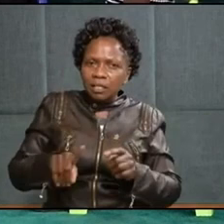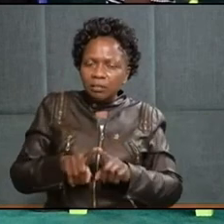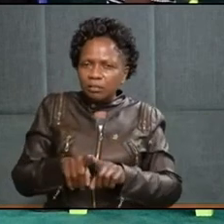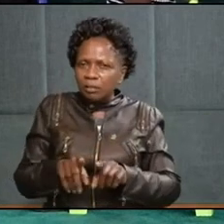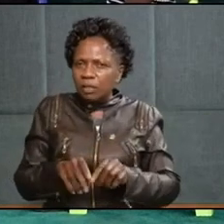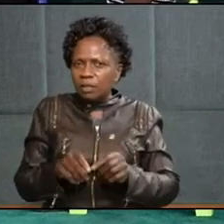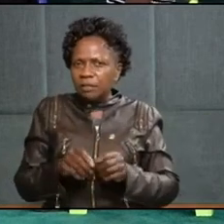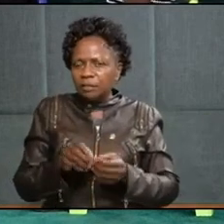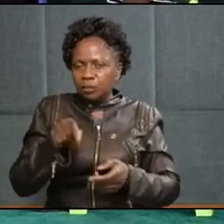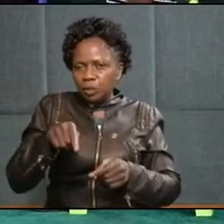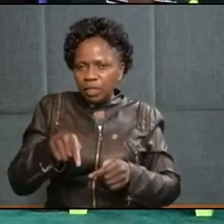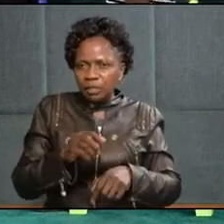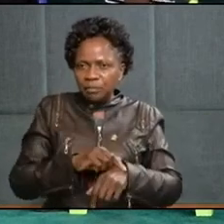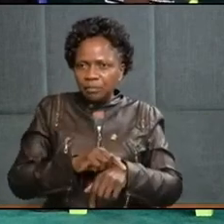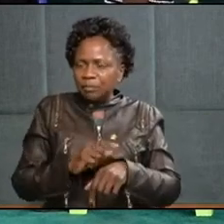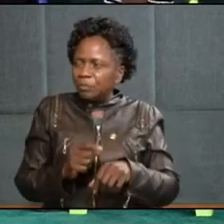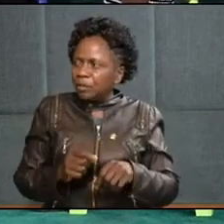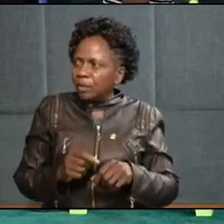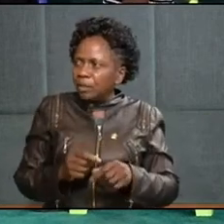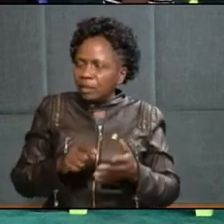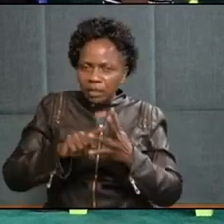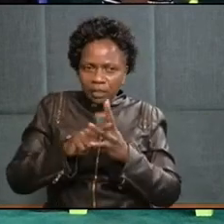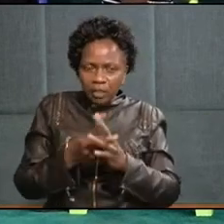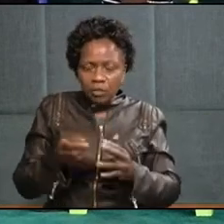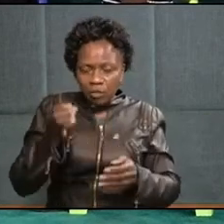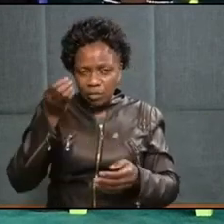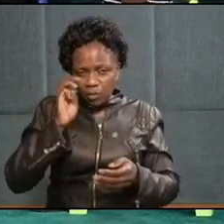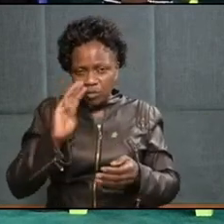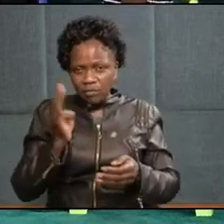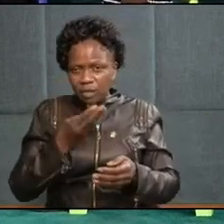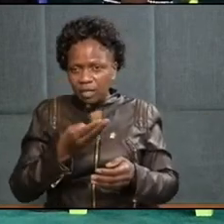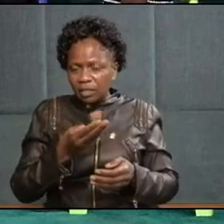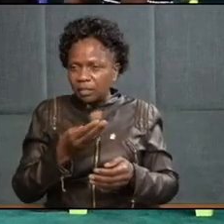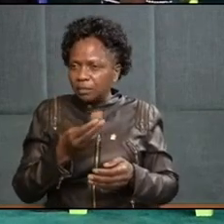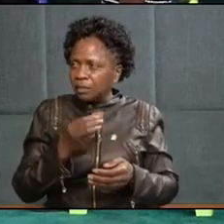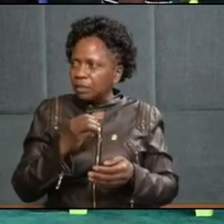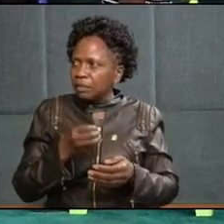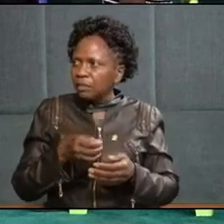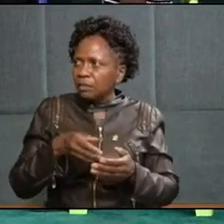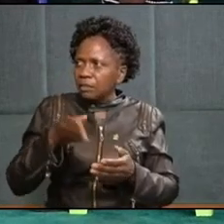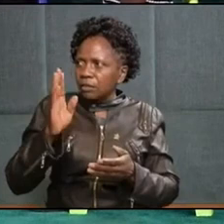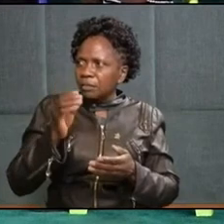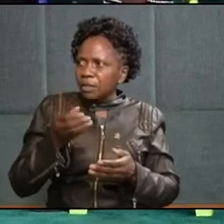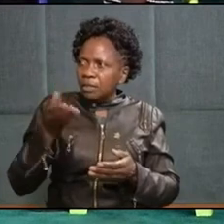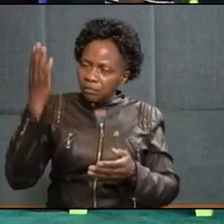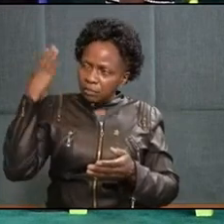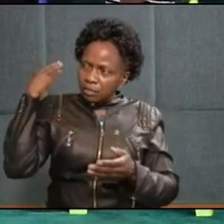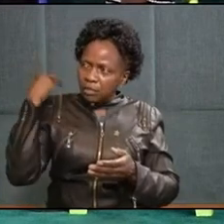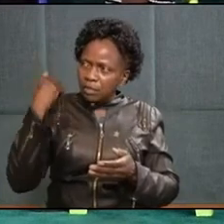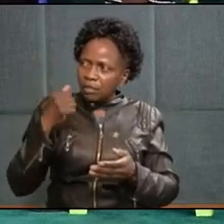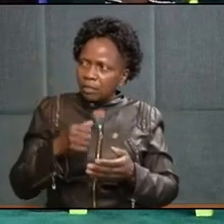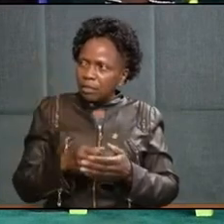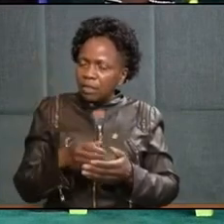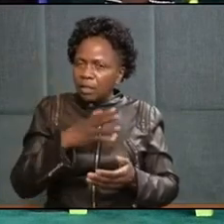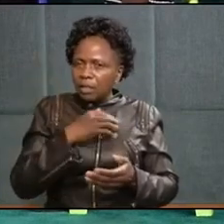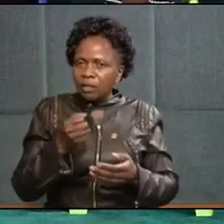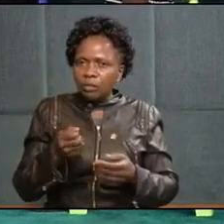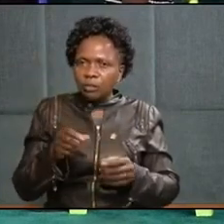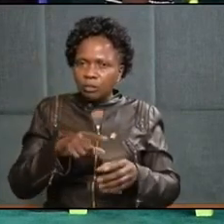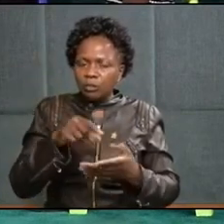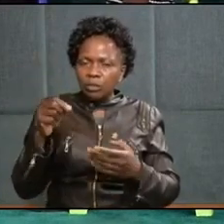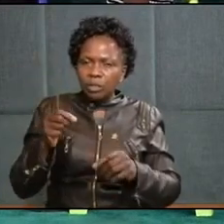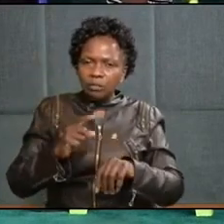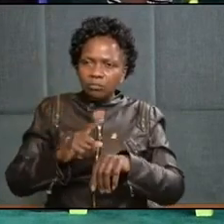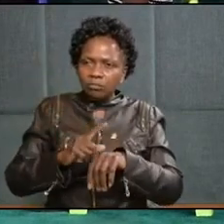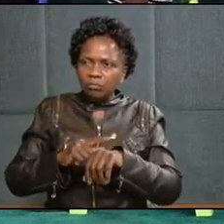learned? Yes. Yes, we'll start from Lucinda. We've learned that Paul put God's will first in everything that he did, and we too can